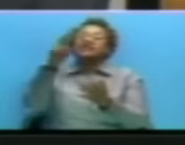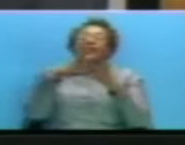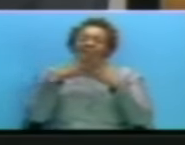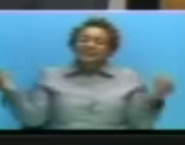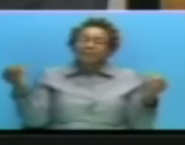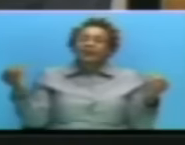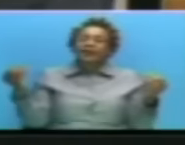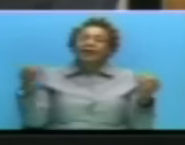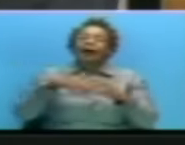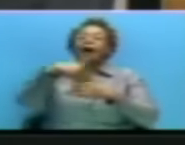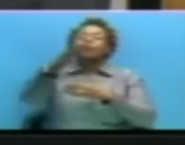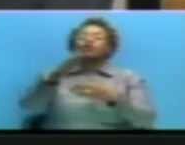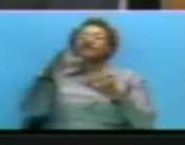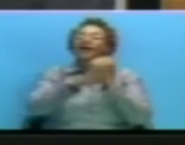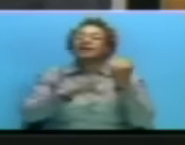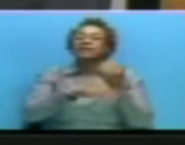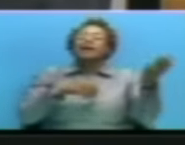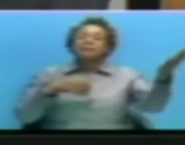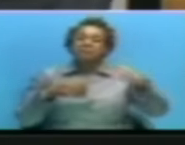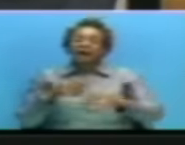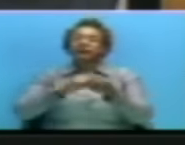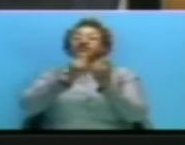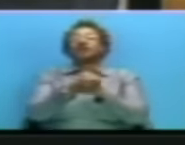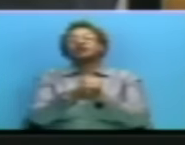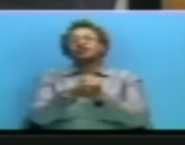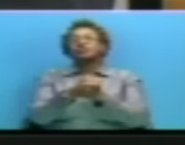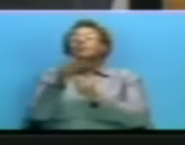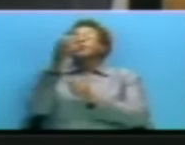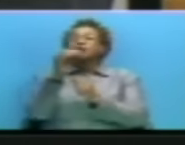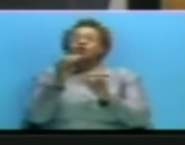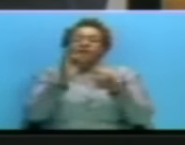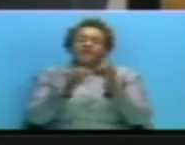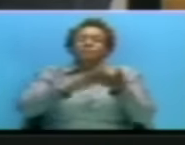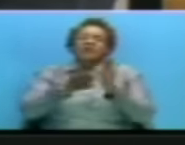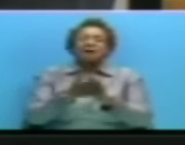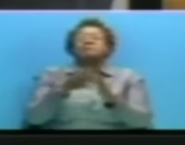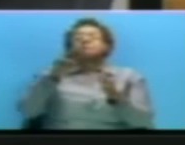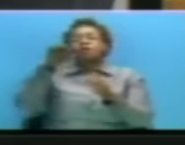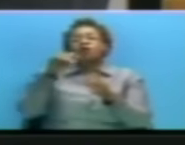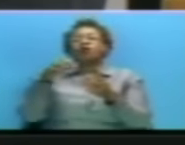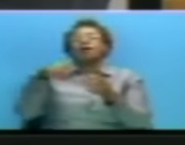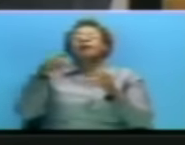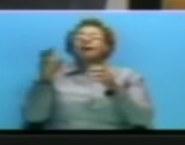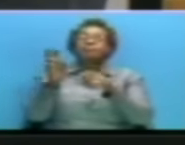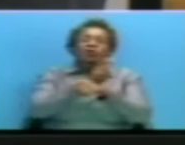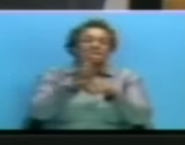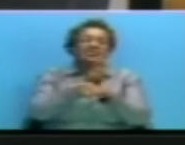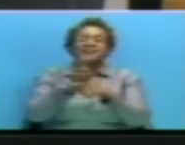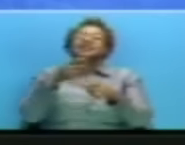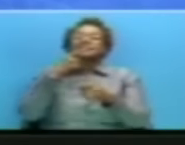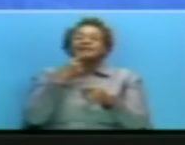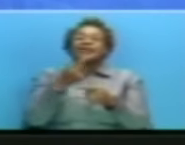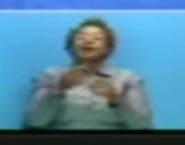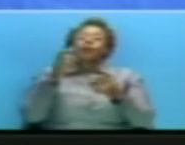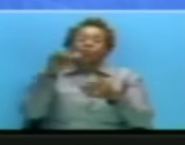left the country. And then he came back rebranded. So if you're going to become a moral police, let's go back to your past and say, Ezekiel Mutua, were